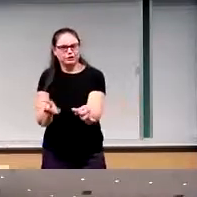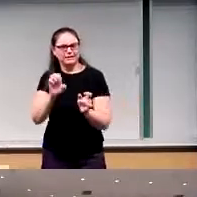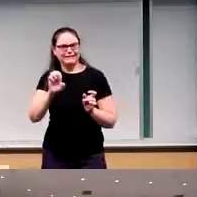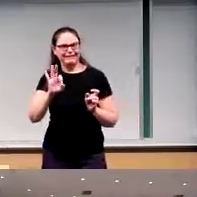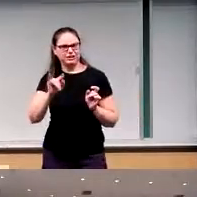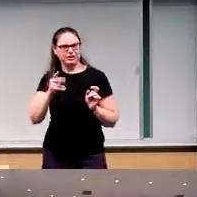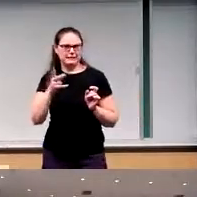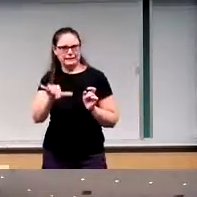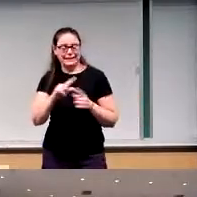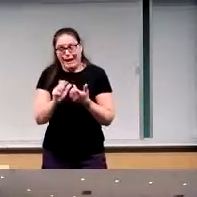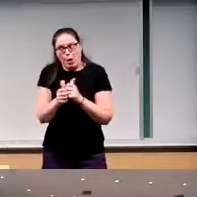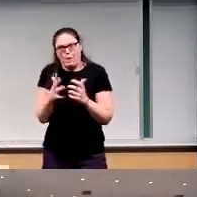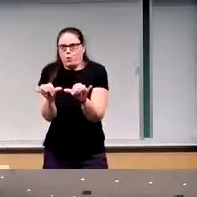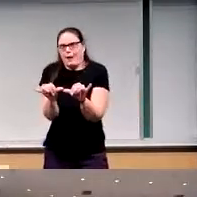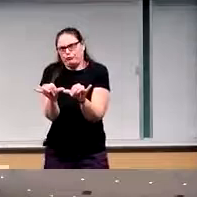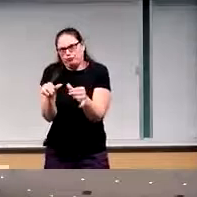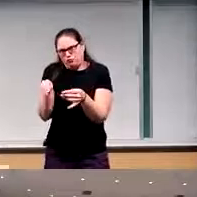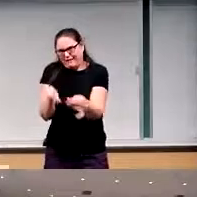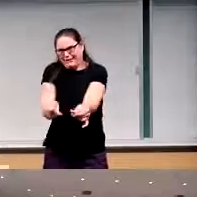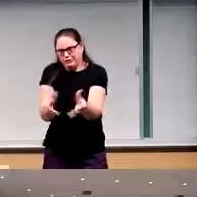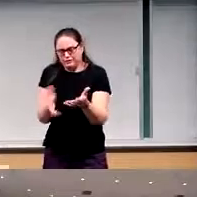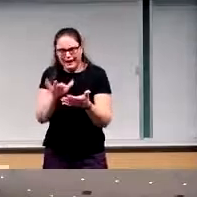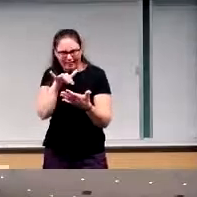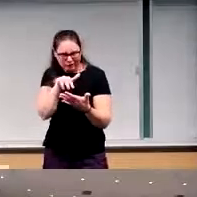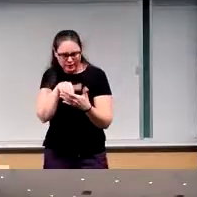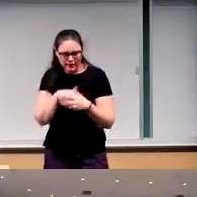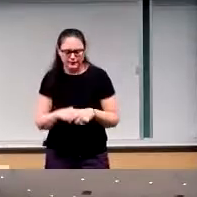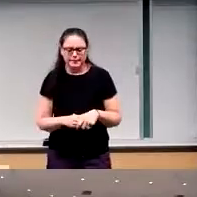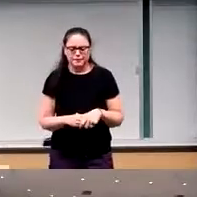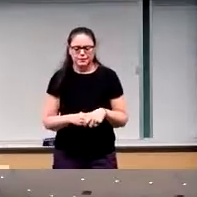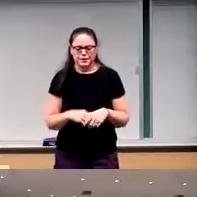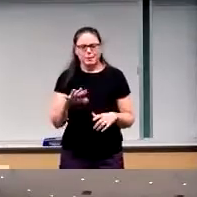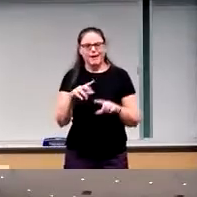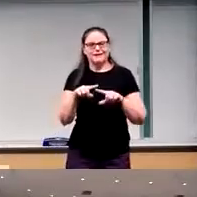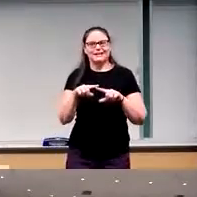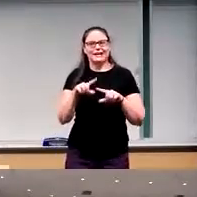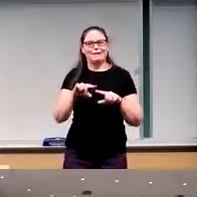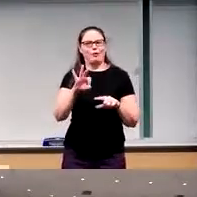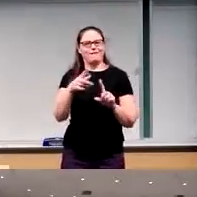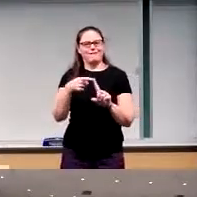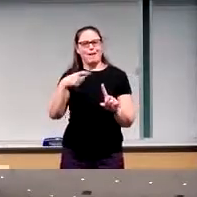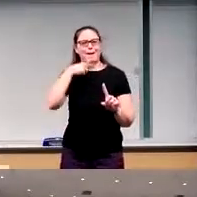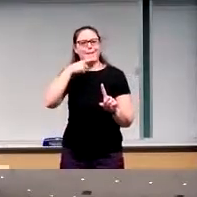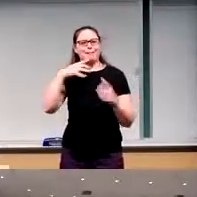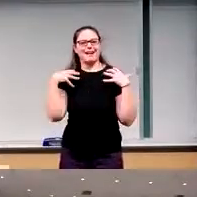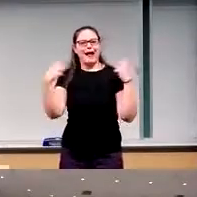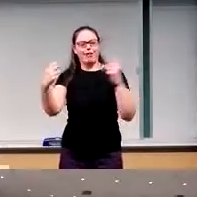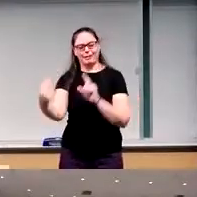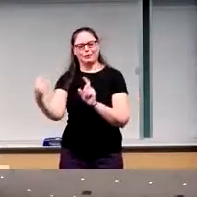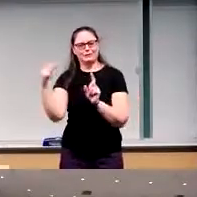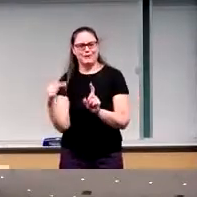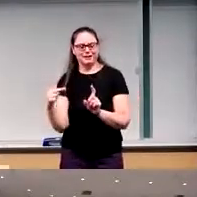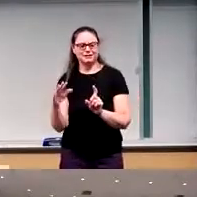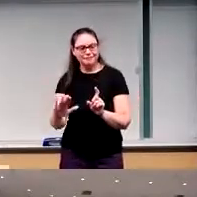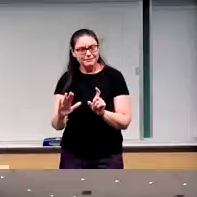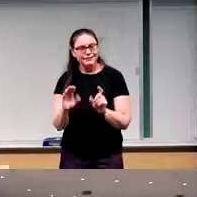they're measuring efficiency in their particular study. So I think if you're coming from a public health perspective, it's okay